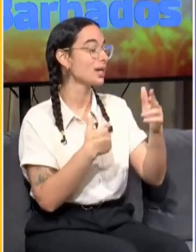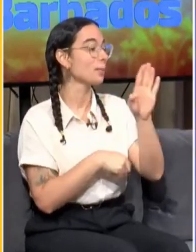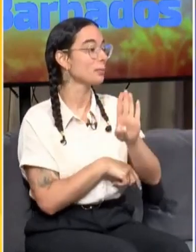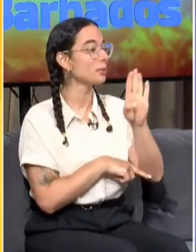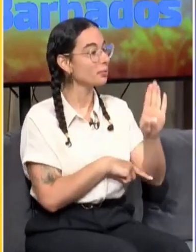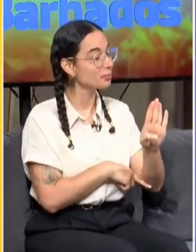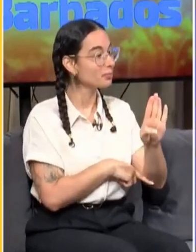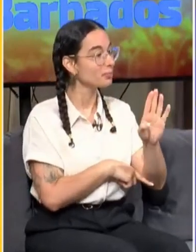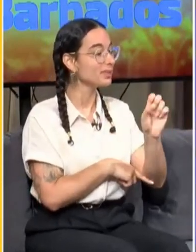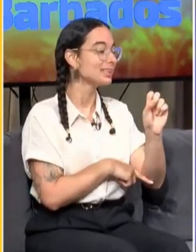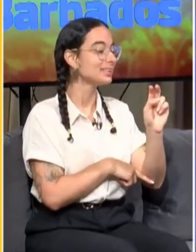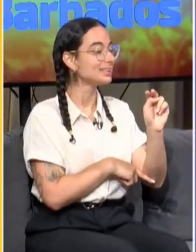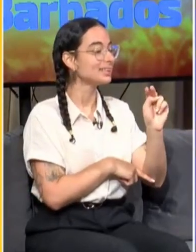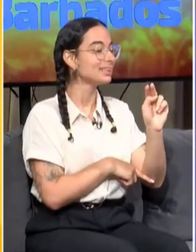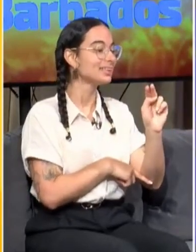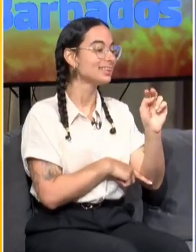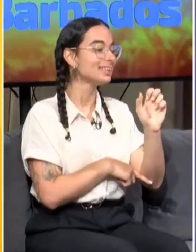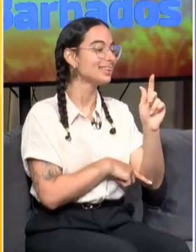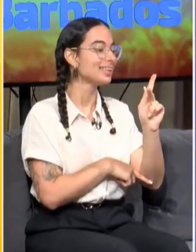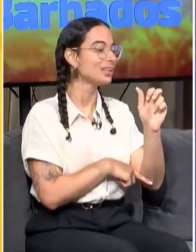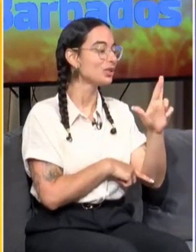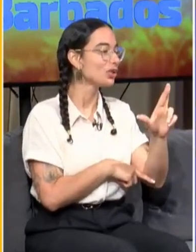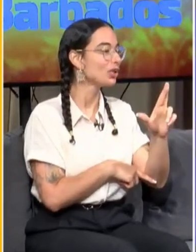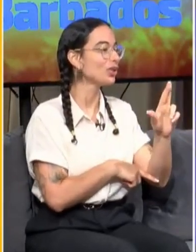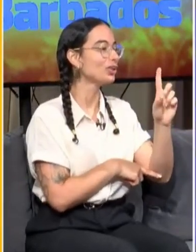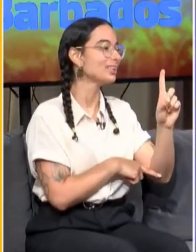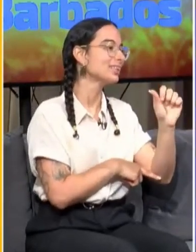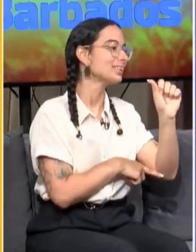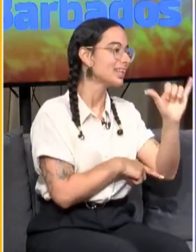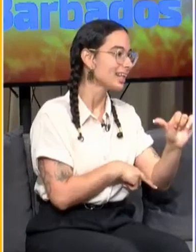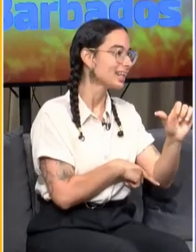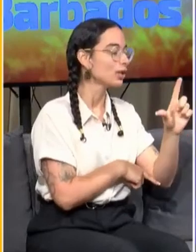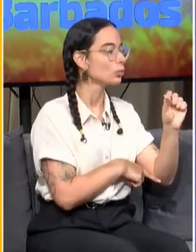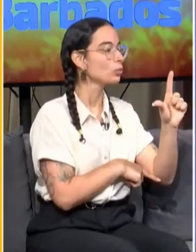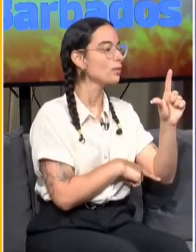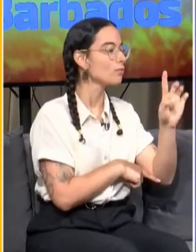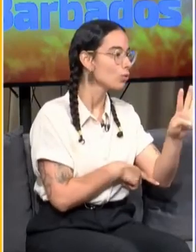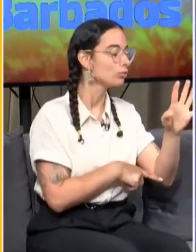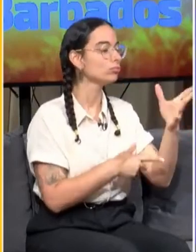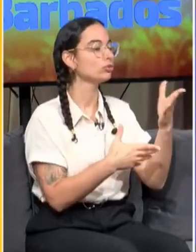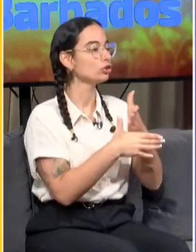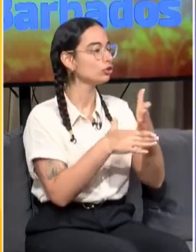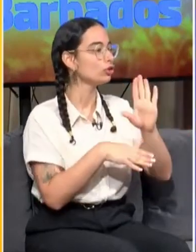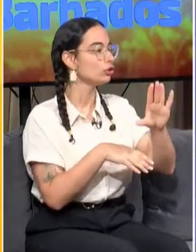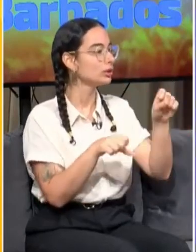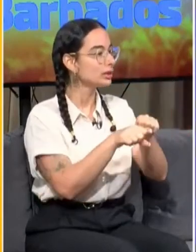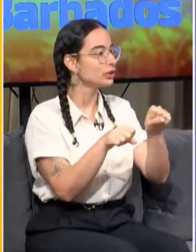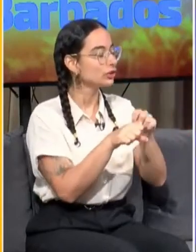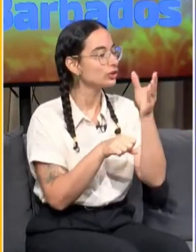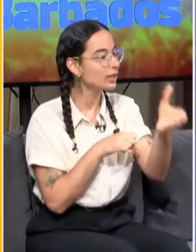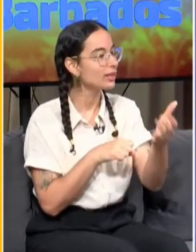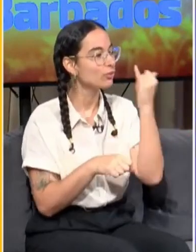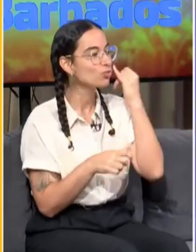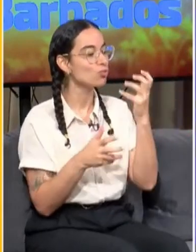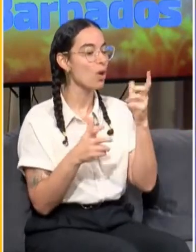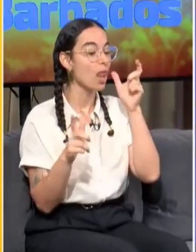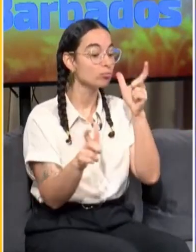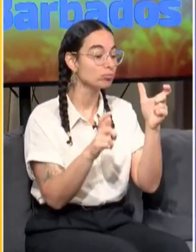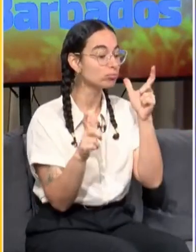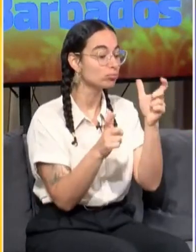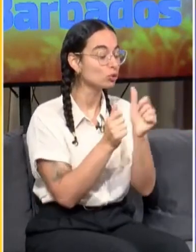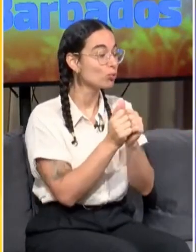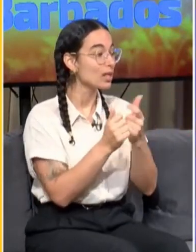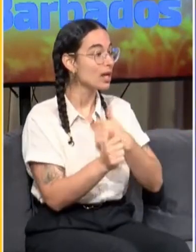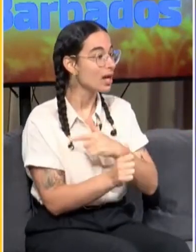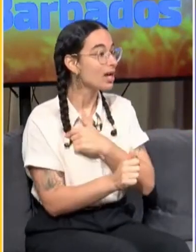Day 2024 and sharing your sneakers there. If you want to share your shots of you and your sneakers with us,